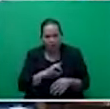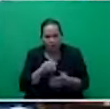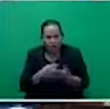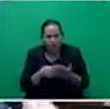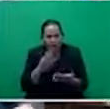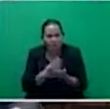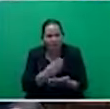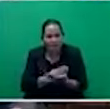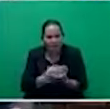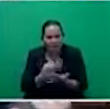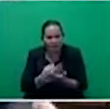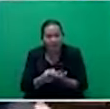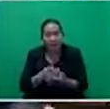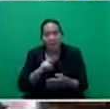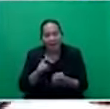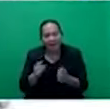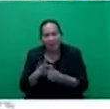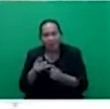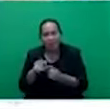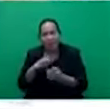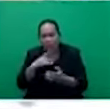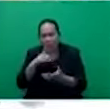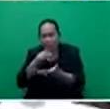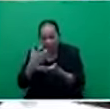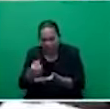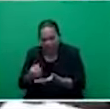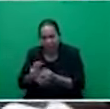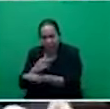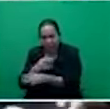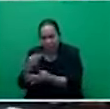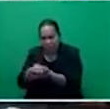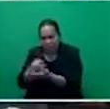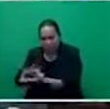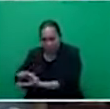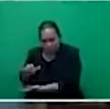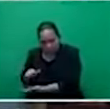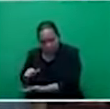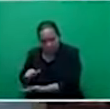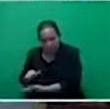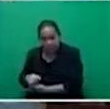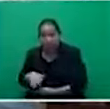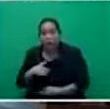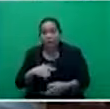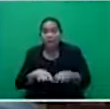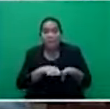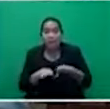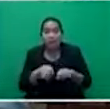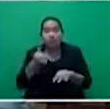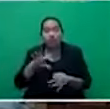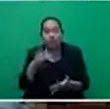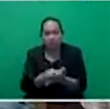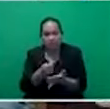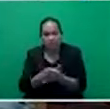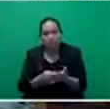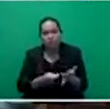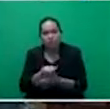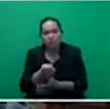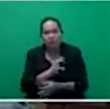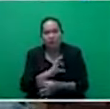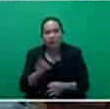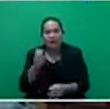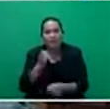more importantly to sustain our foreign reserves. But also, the triple whammy, of course, was that we used that money to pay for unemployment benefits